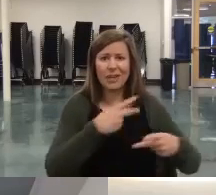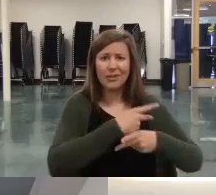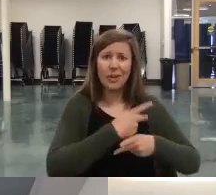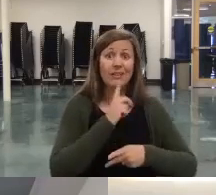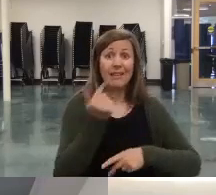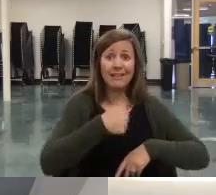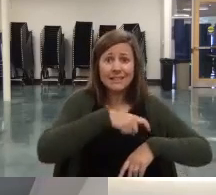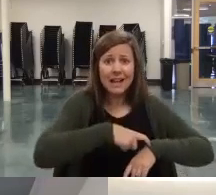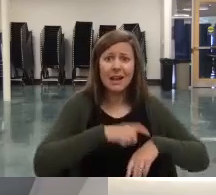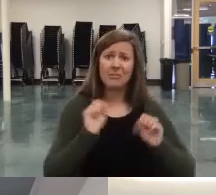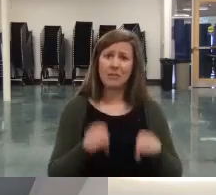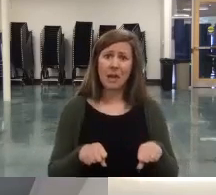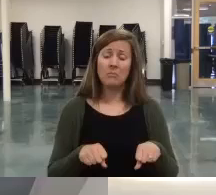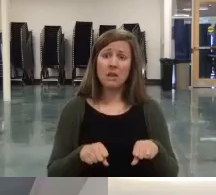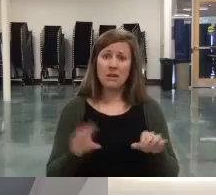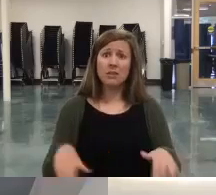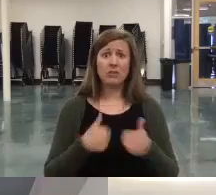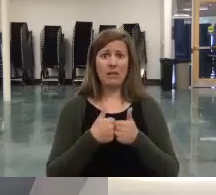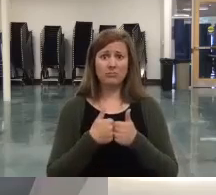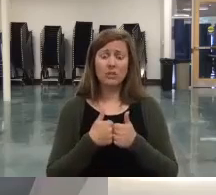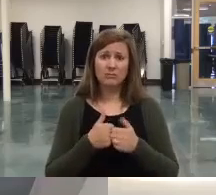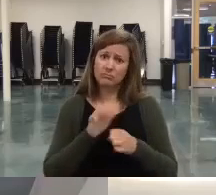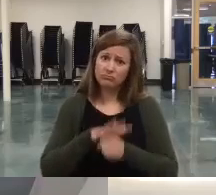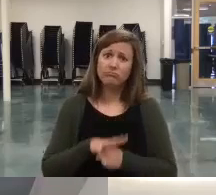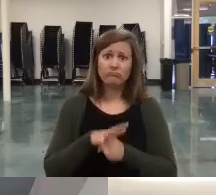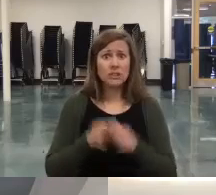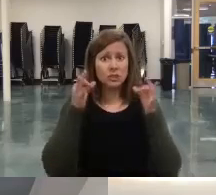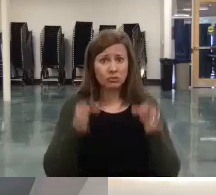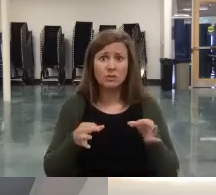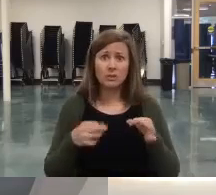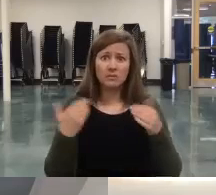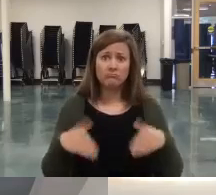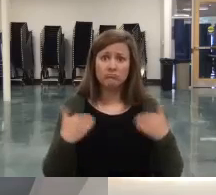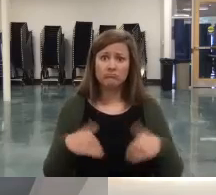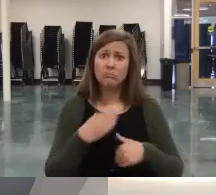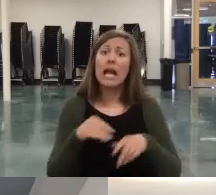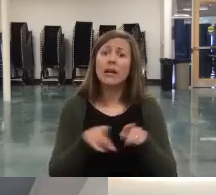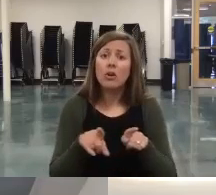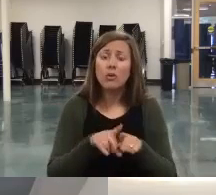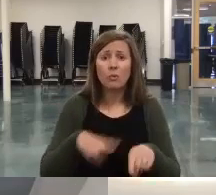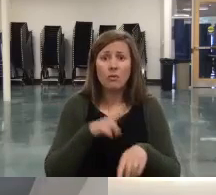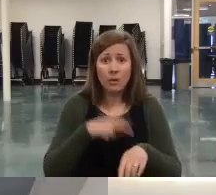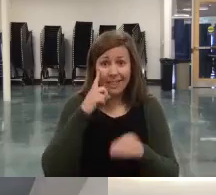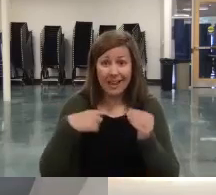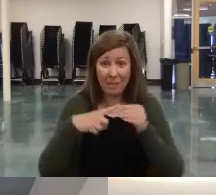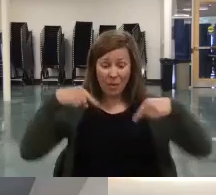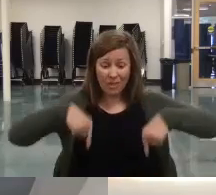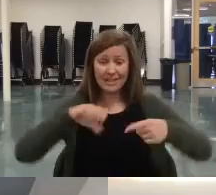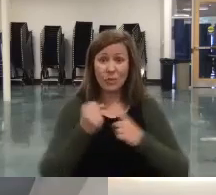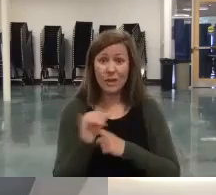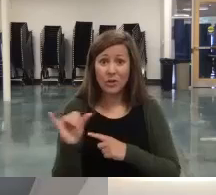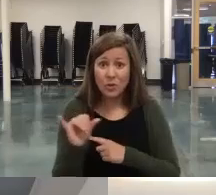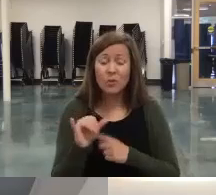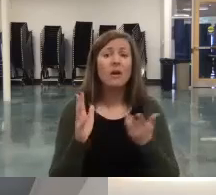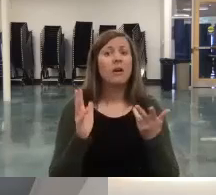time can be a challenging and stressful decision to make. And then of course you think about this particular situation and what are all